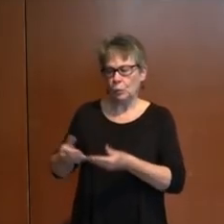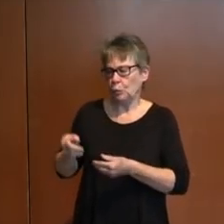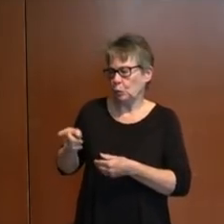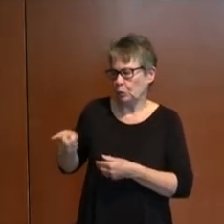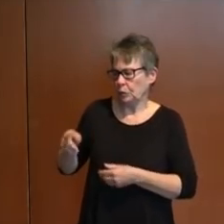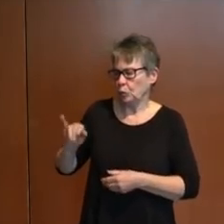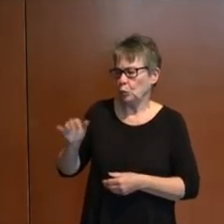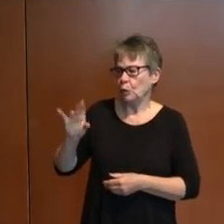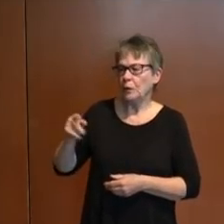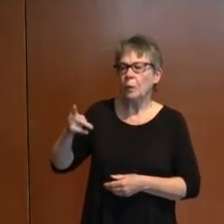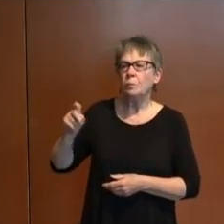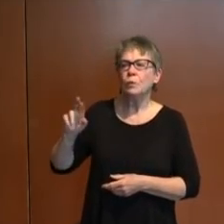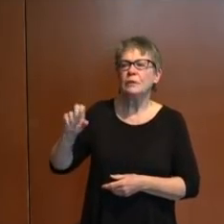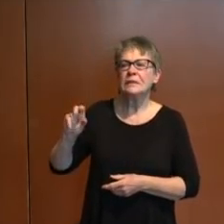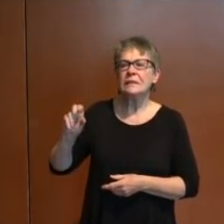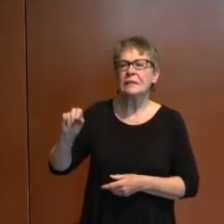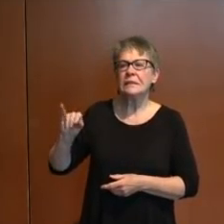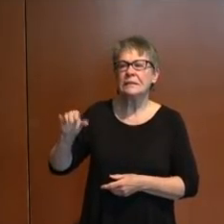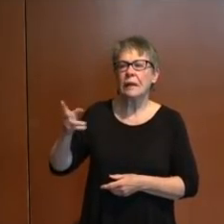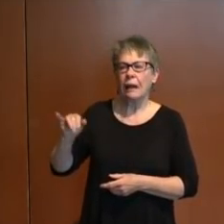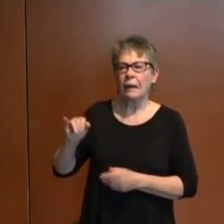careful there, Dave, into your sleeve.